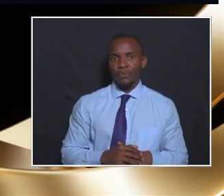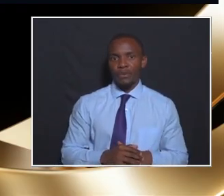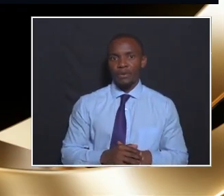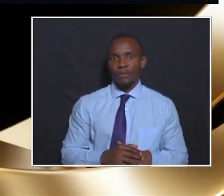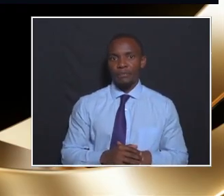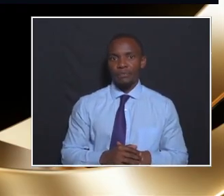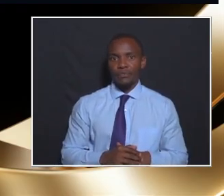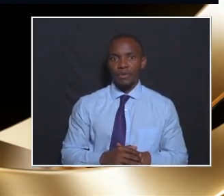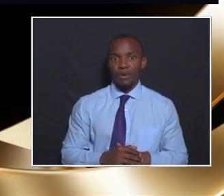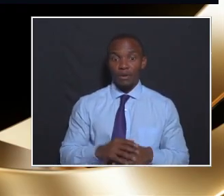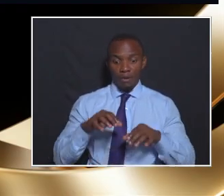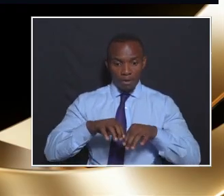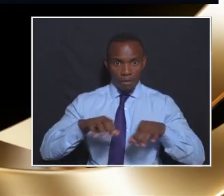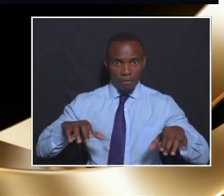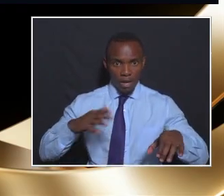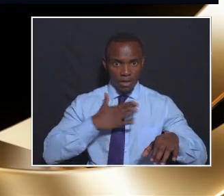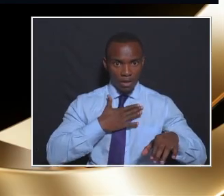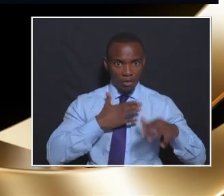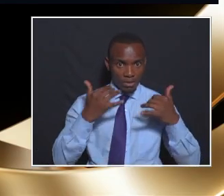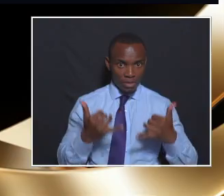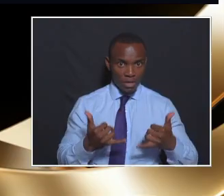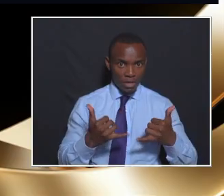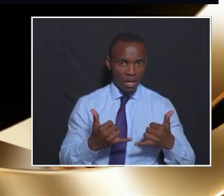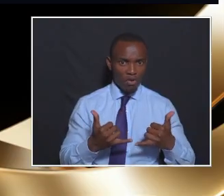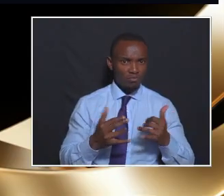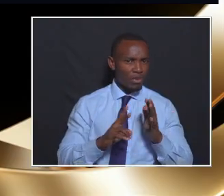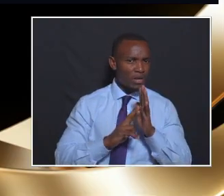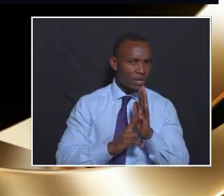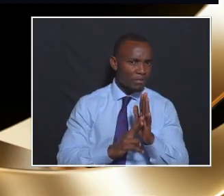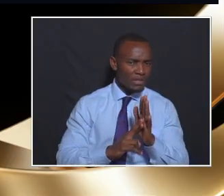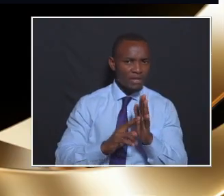Our market currently is about 15 billion.